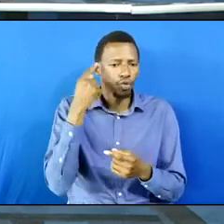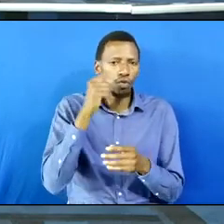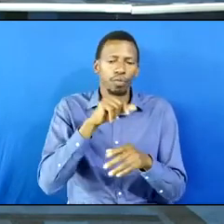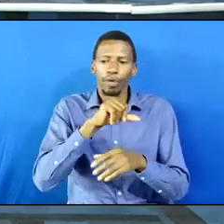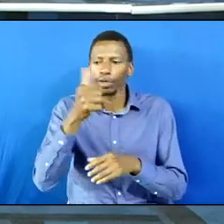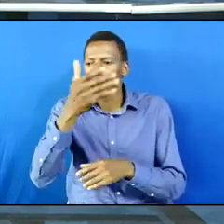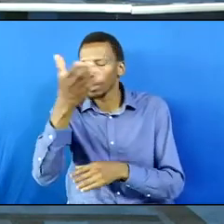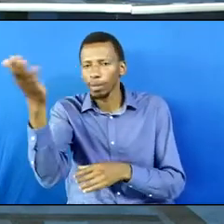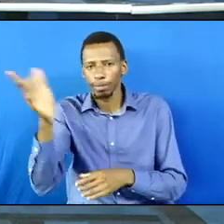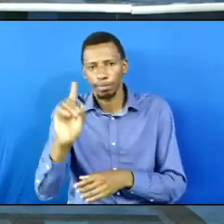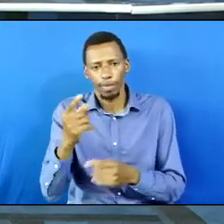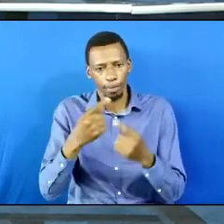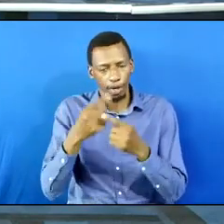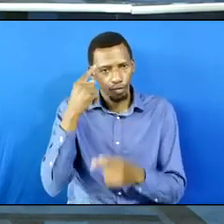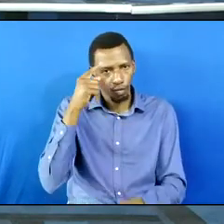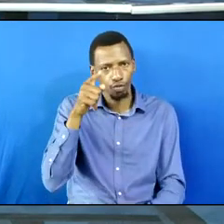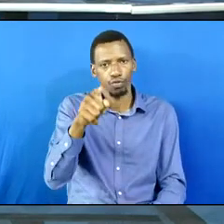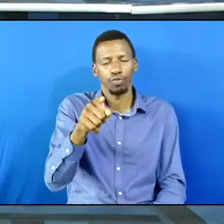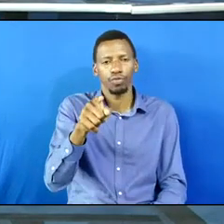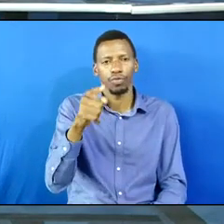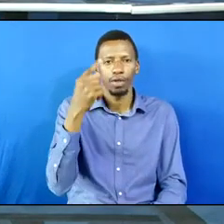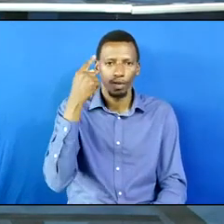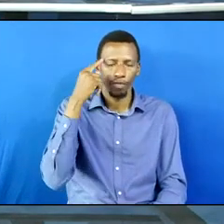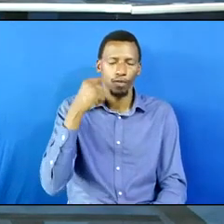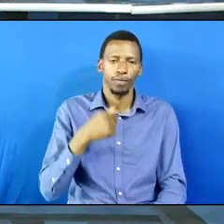but for you, for me.